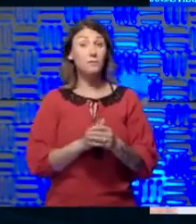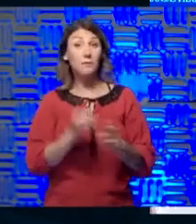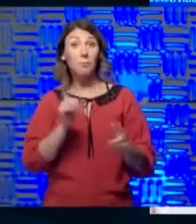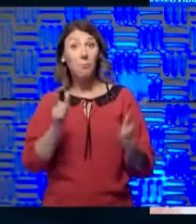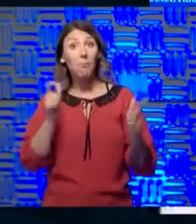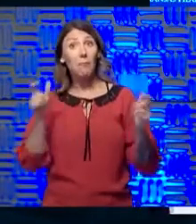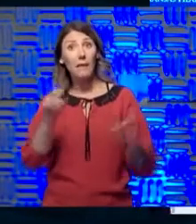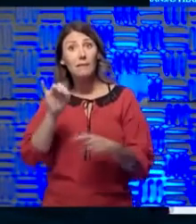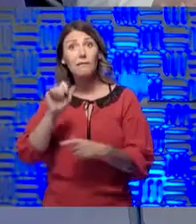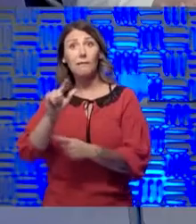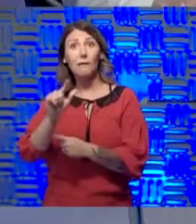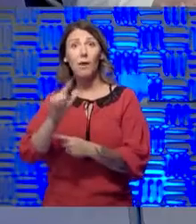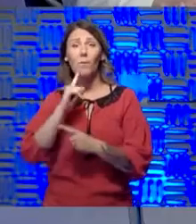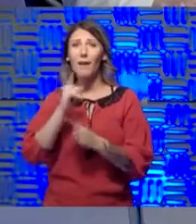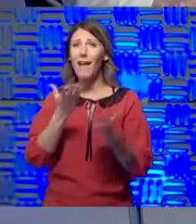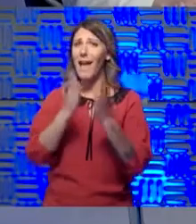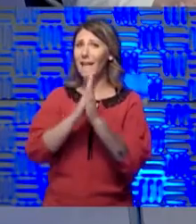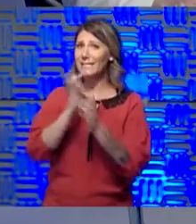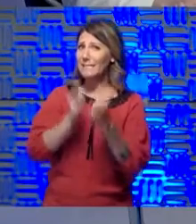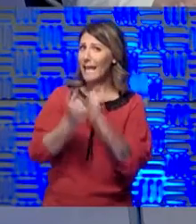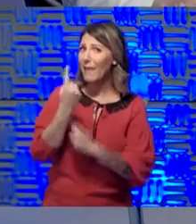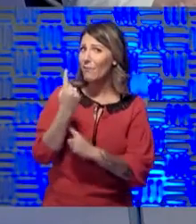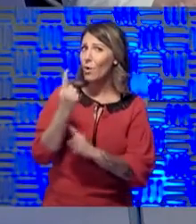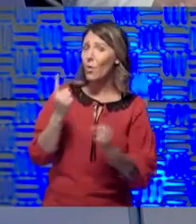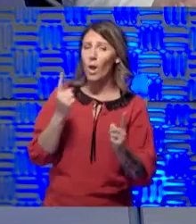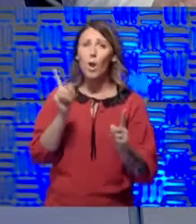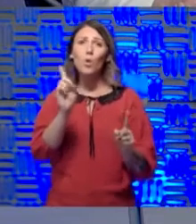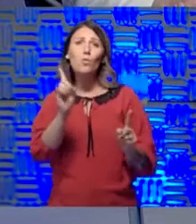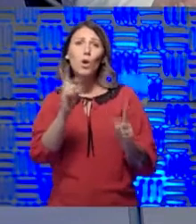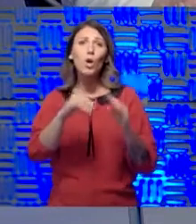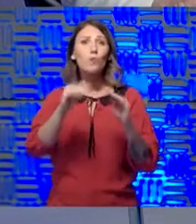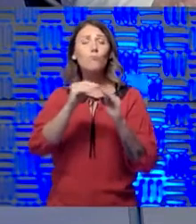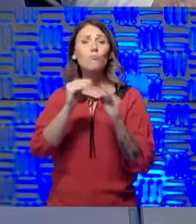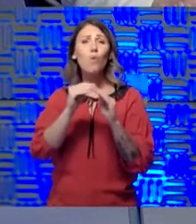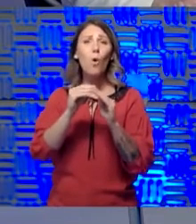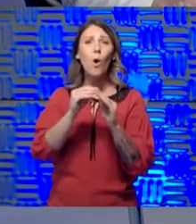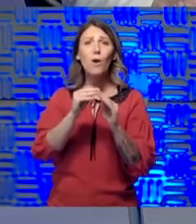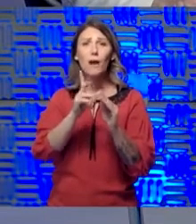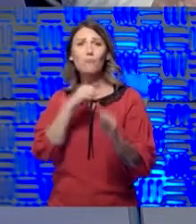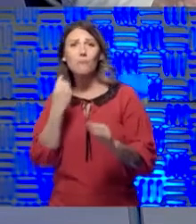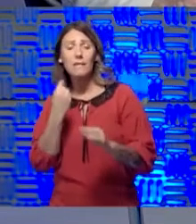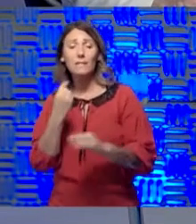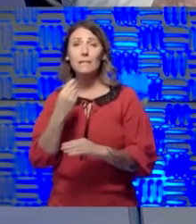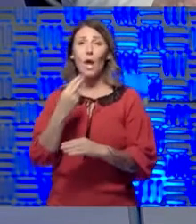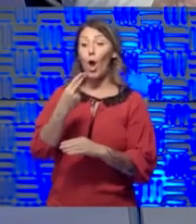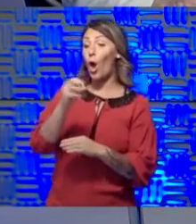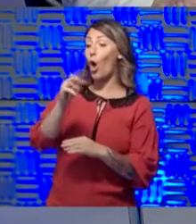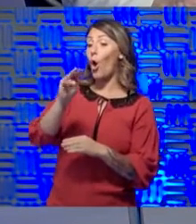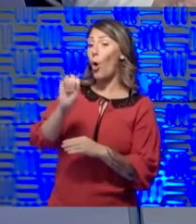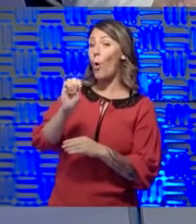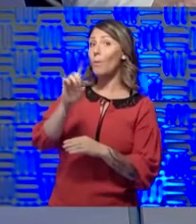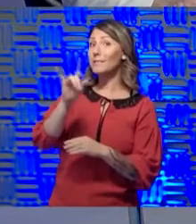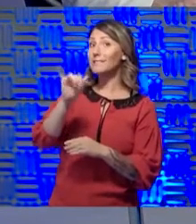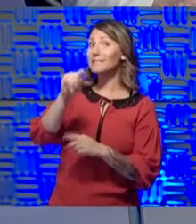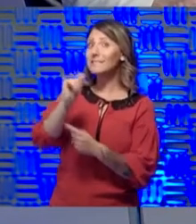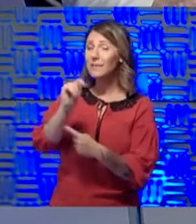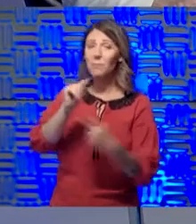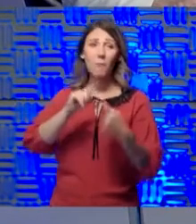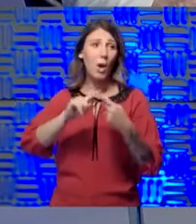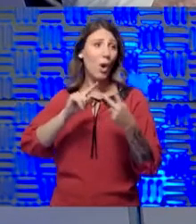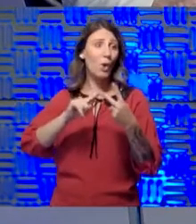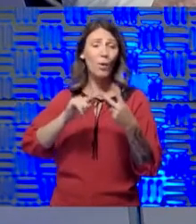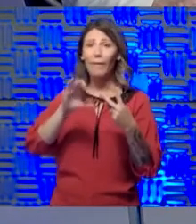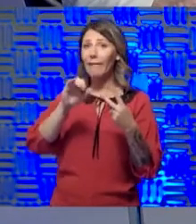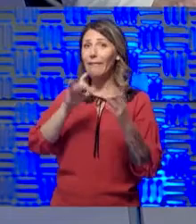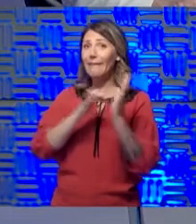ask all of you to weigh in. Where are you more at risk, Home Depot or the grocery store versus the cancer center or one of our other